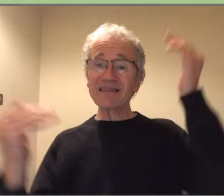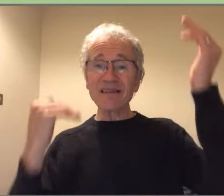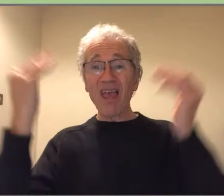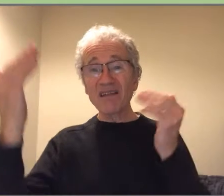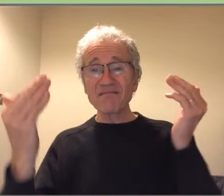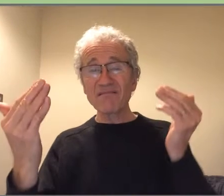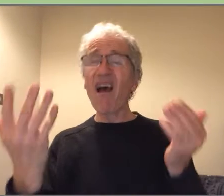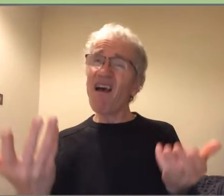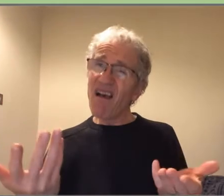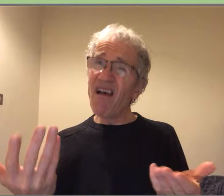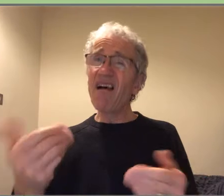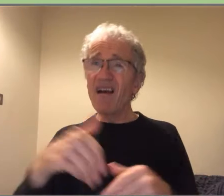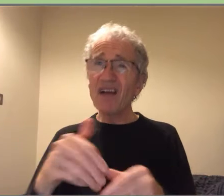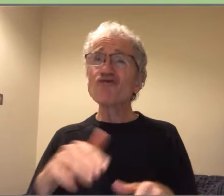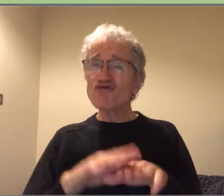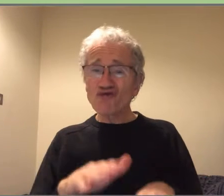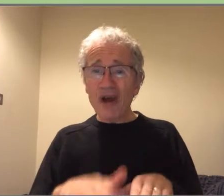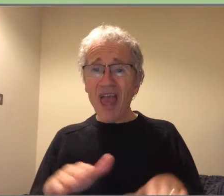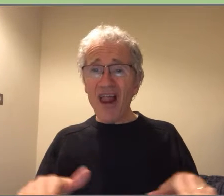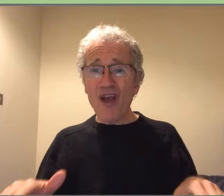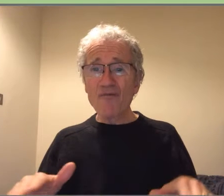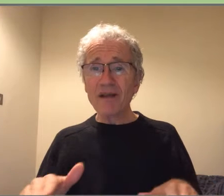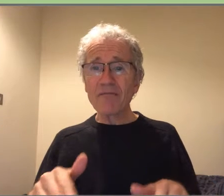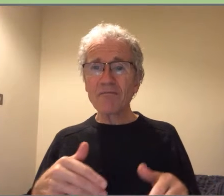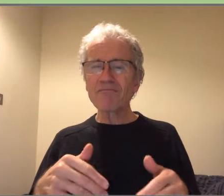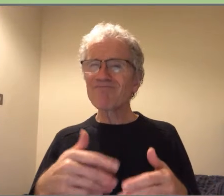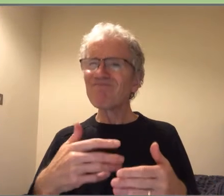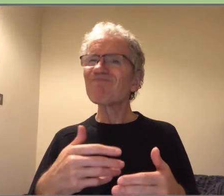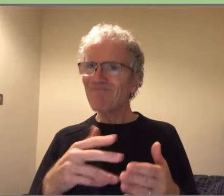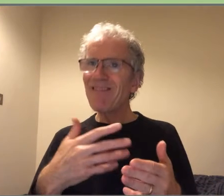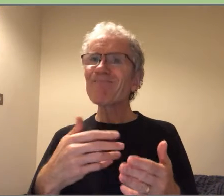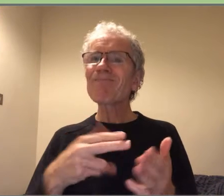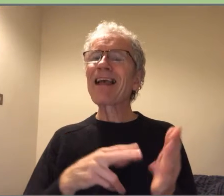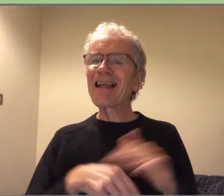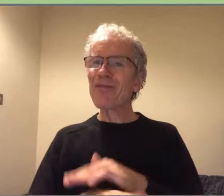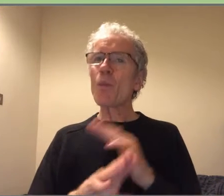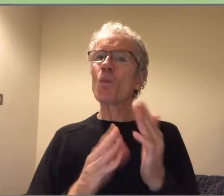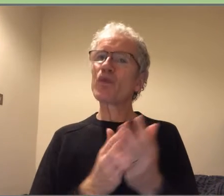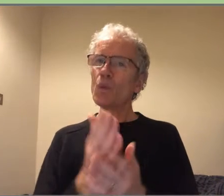Adults and children on the NHS shielded patients list.